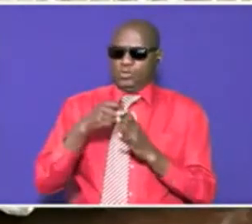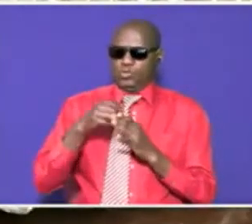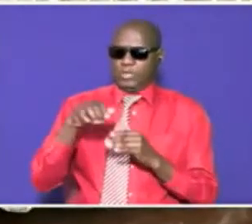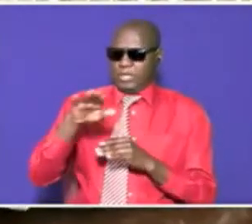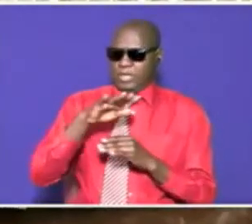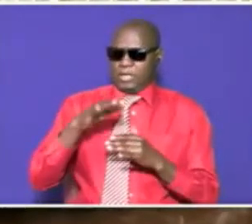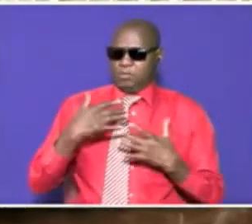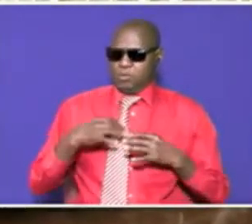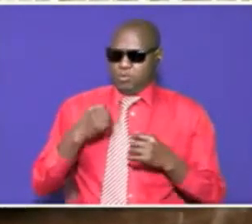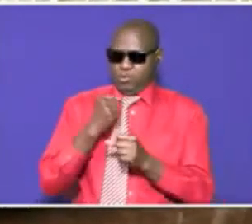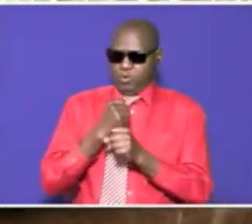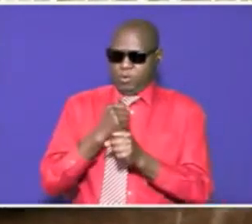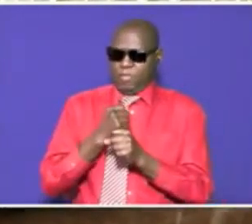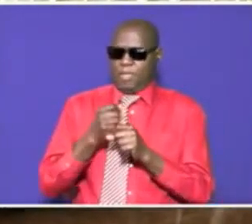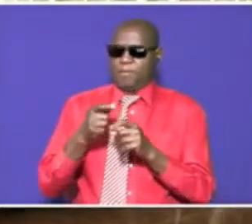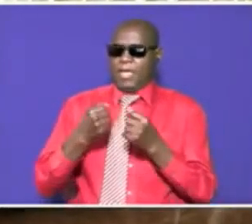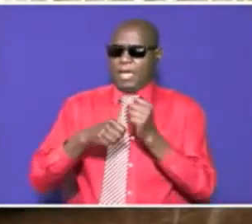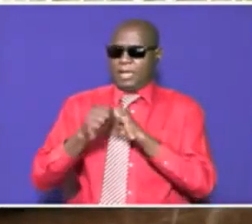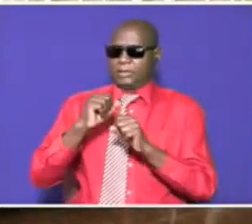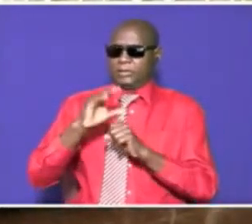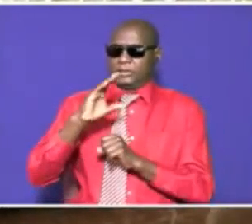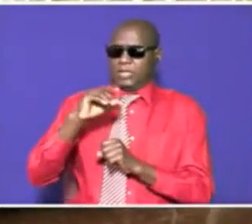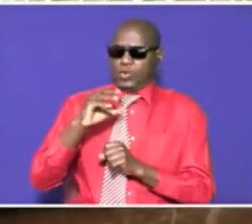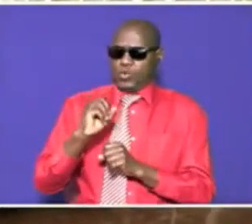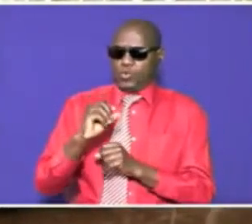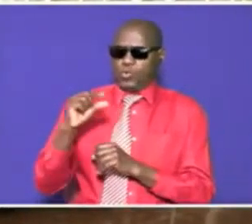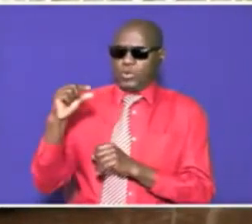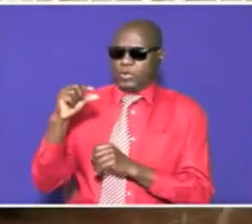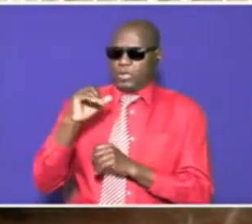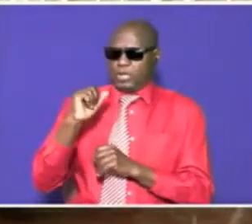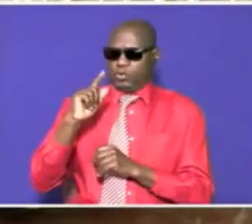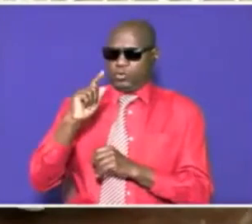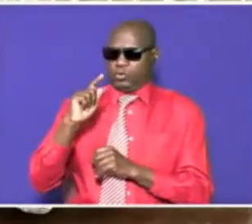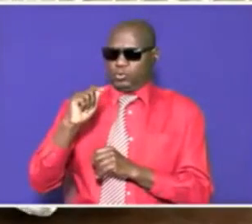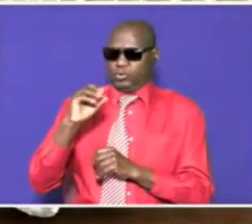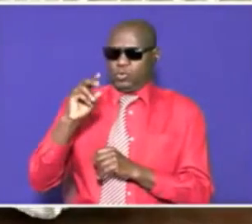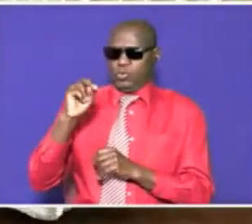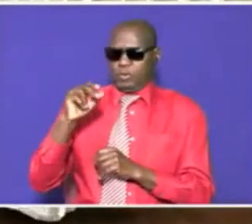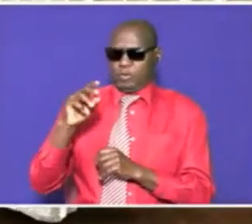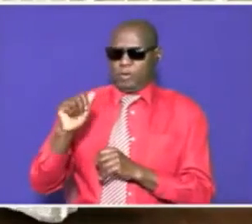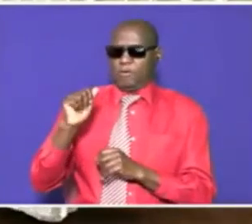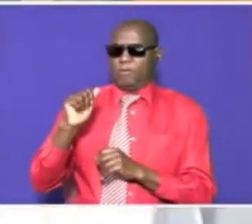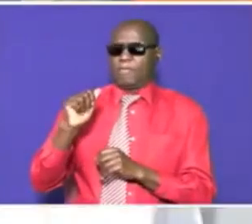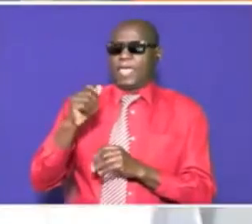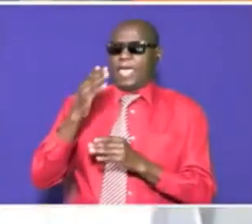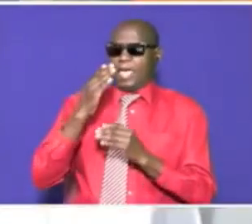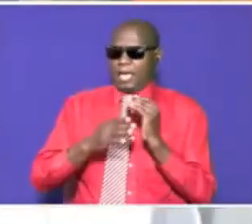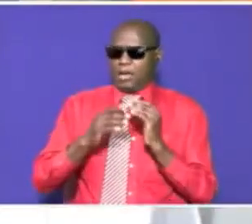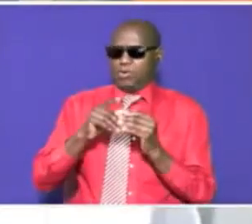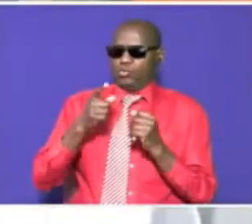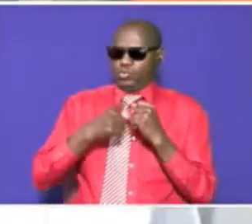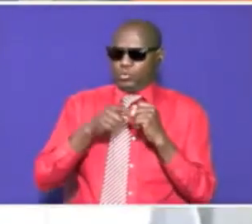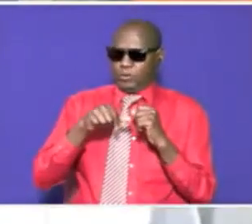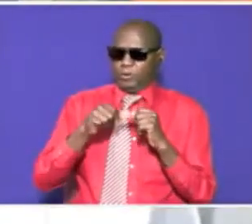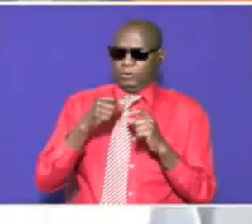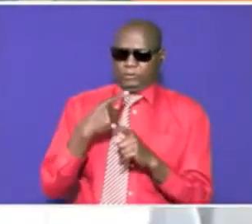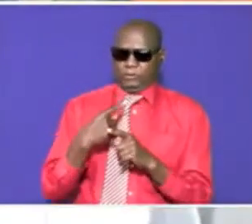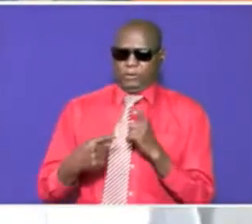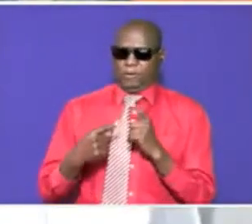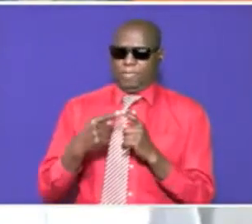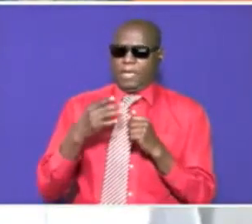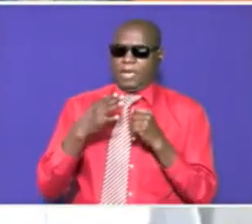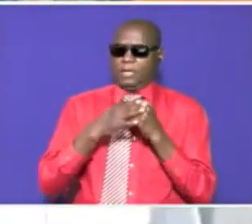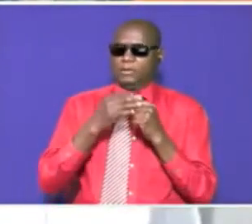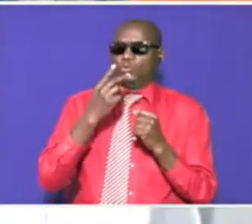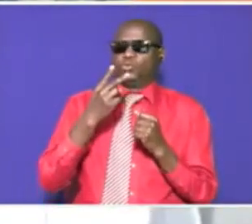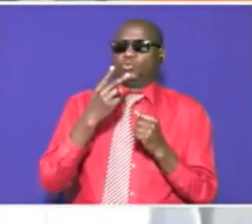Tourism Research Institute Acting CEO David Gitonga said by the end of June this year, the industry was at 92%